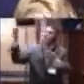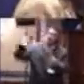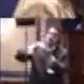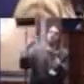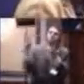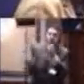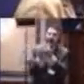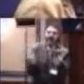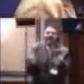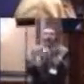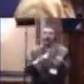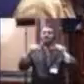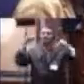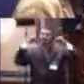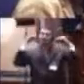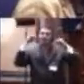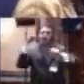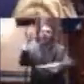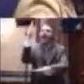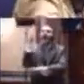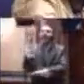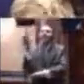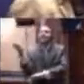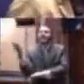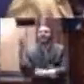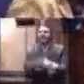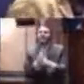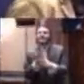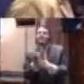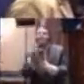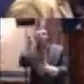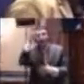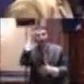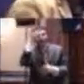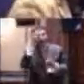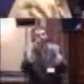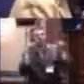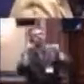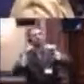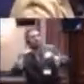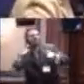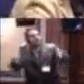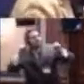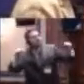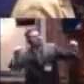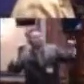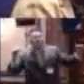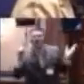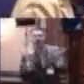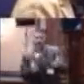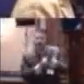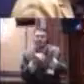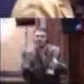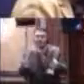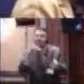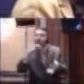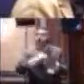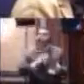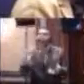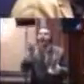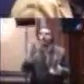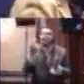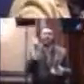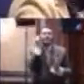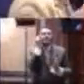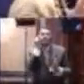has exploded in recent times beyond any of our expectations. And I think to a large degree we also need